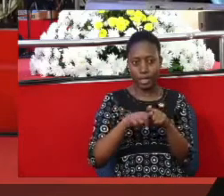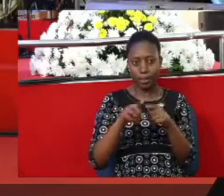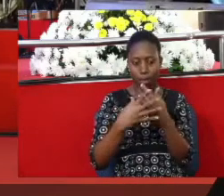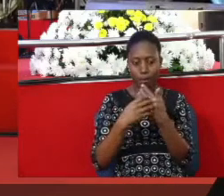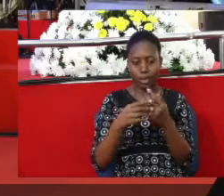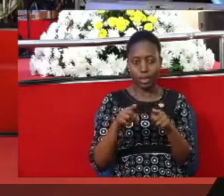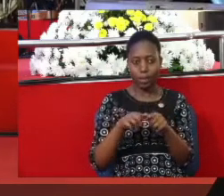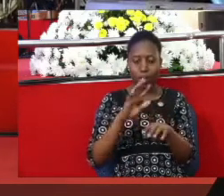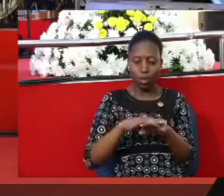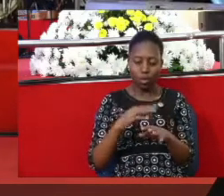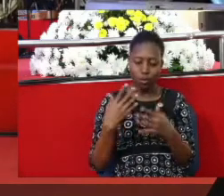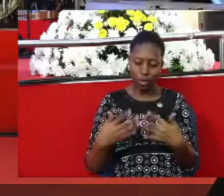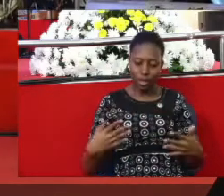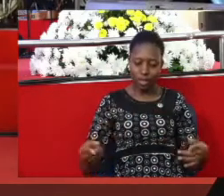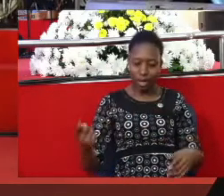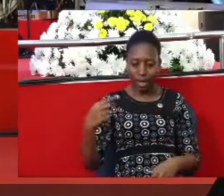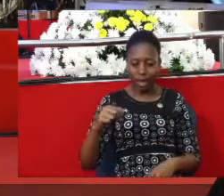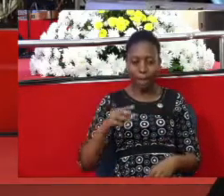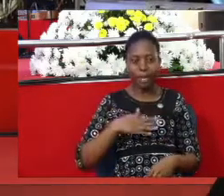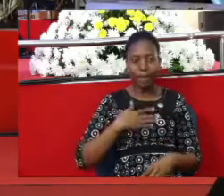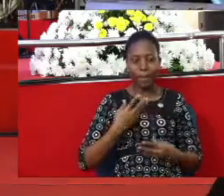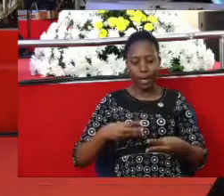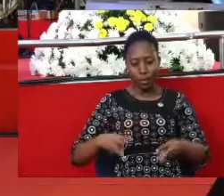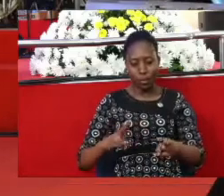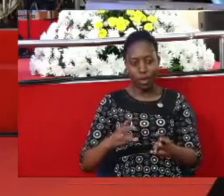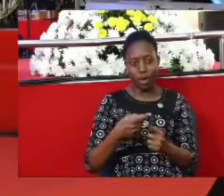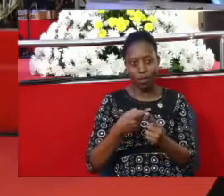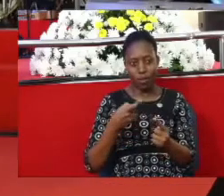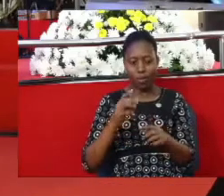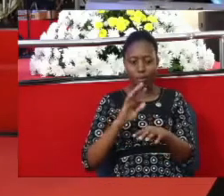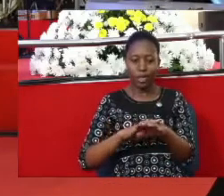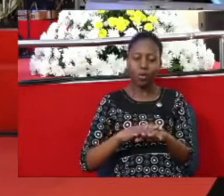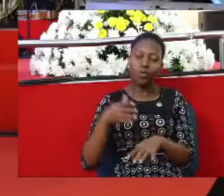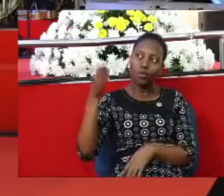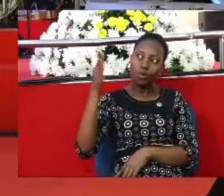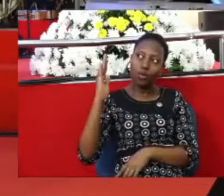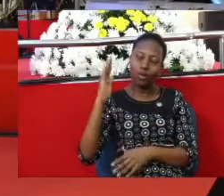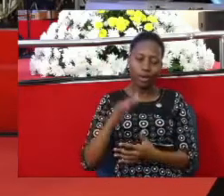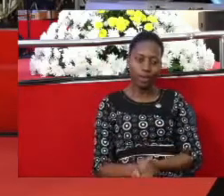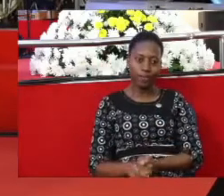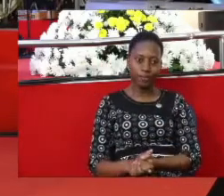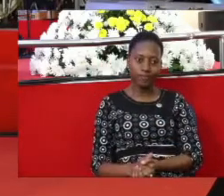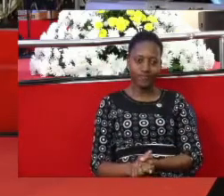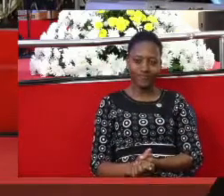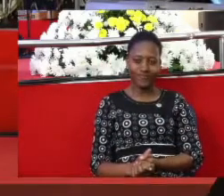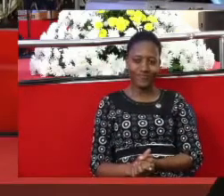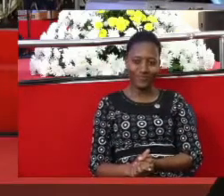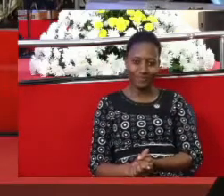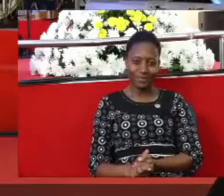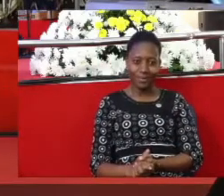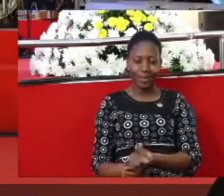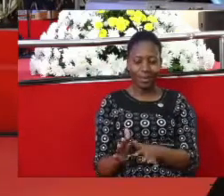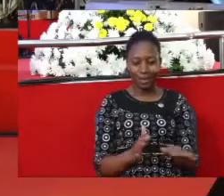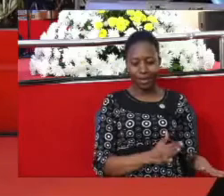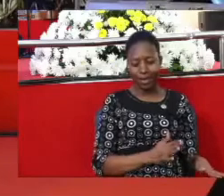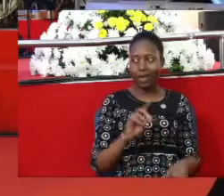are coming my way from my good God. Yes. 1 Corinthians 2:19. But